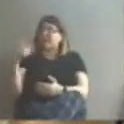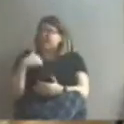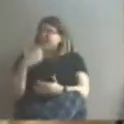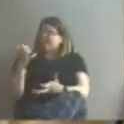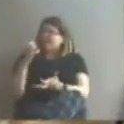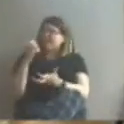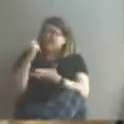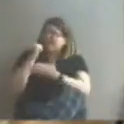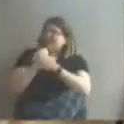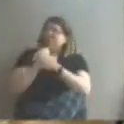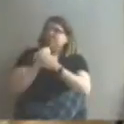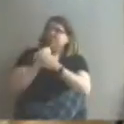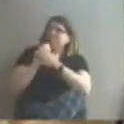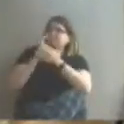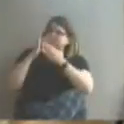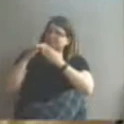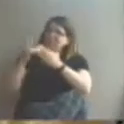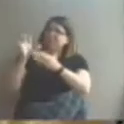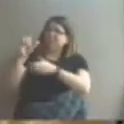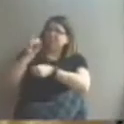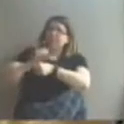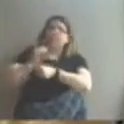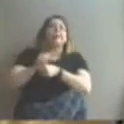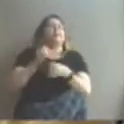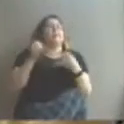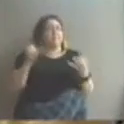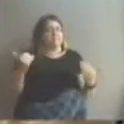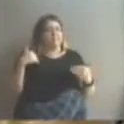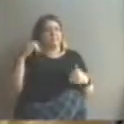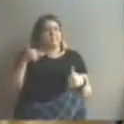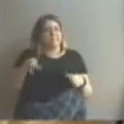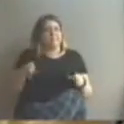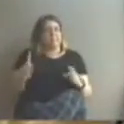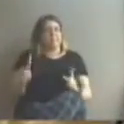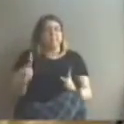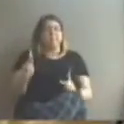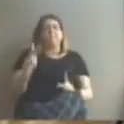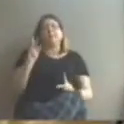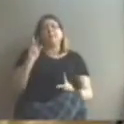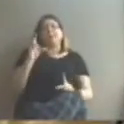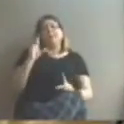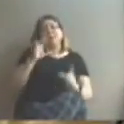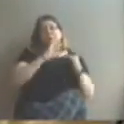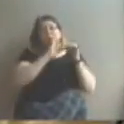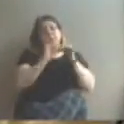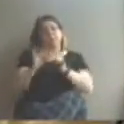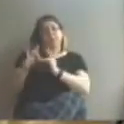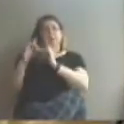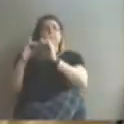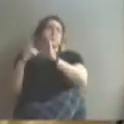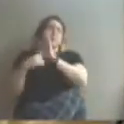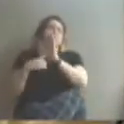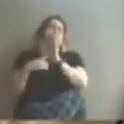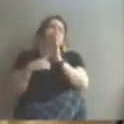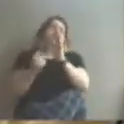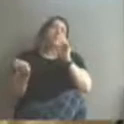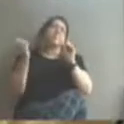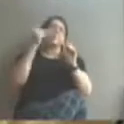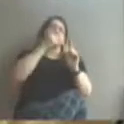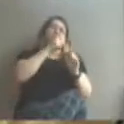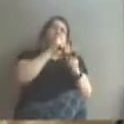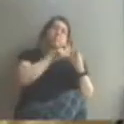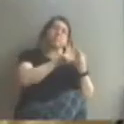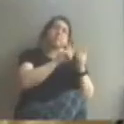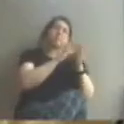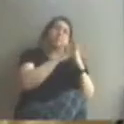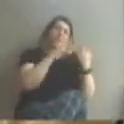lift and lead this work. Here again lies that opportunity. The coherence model goes back to the book study that we were doing